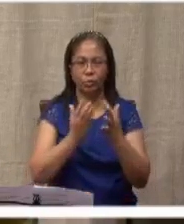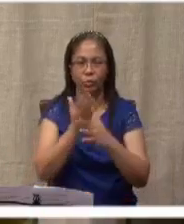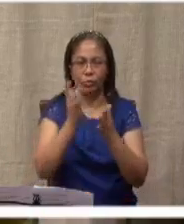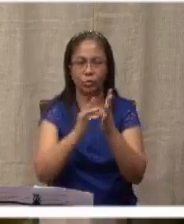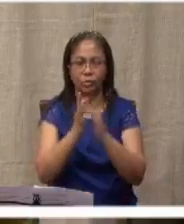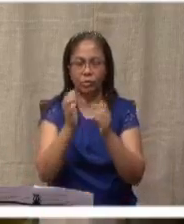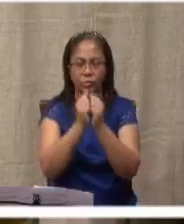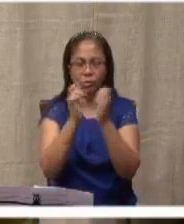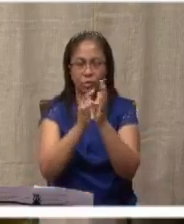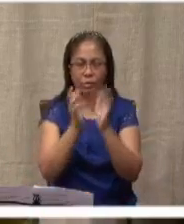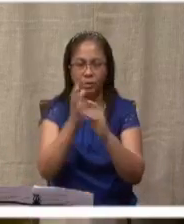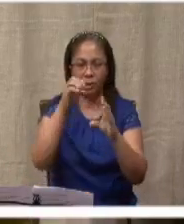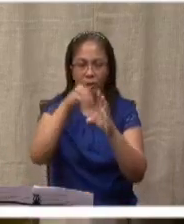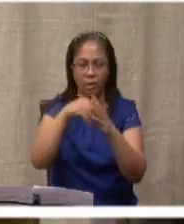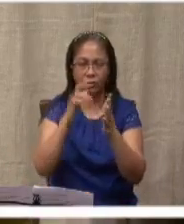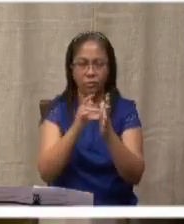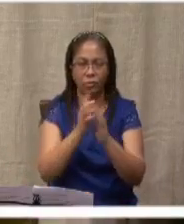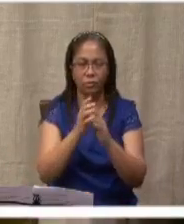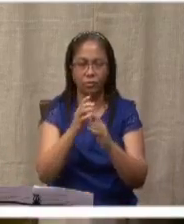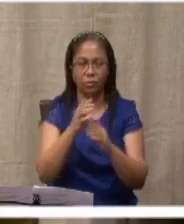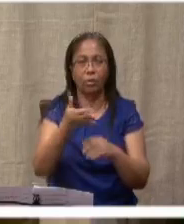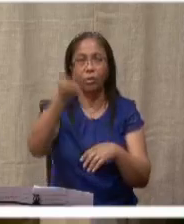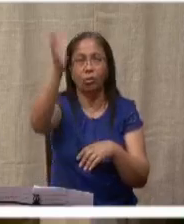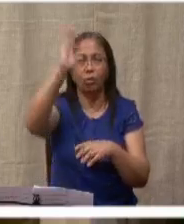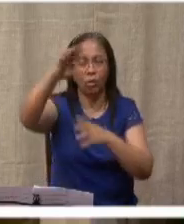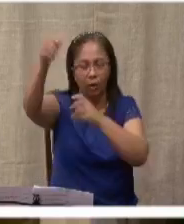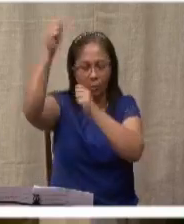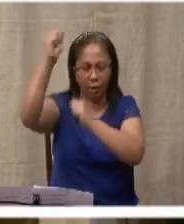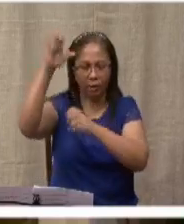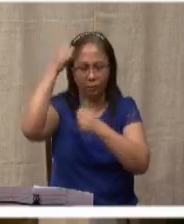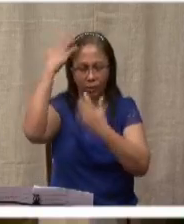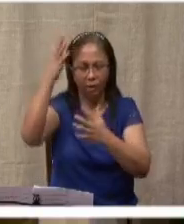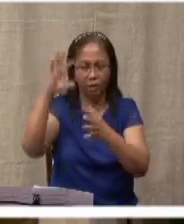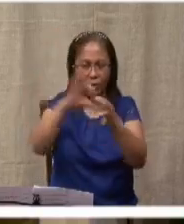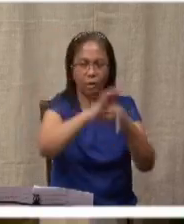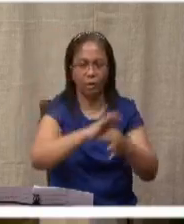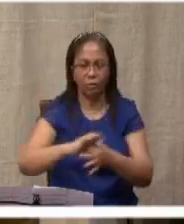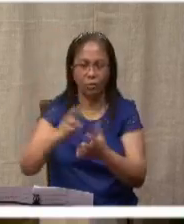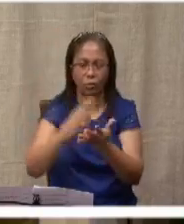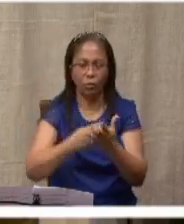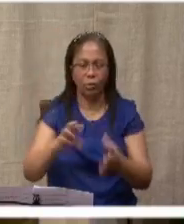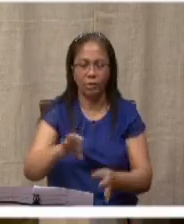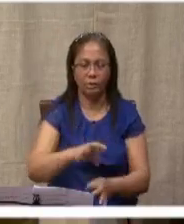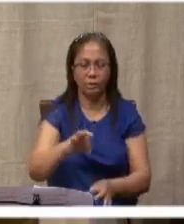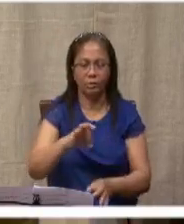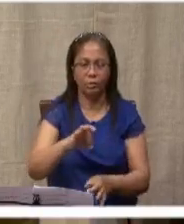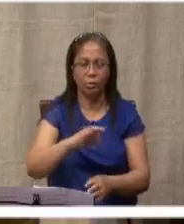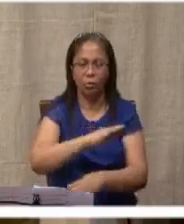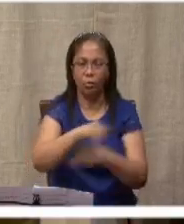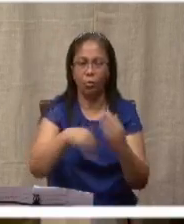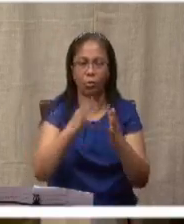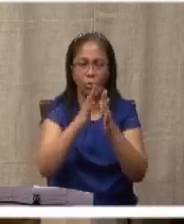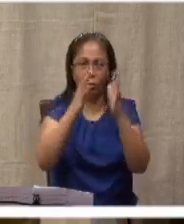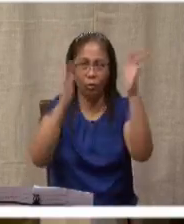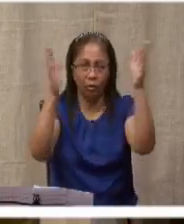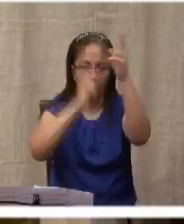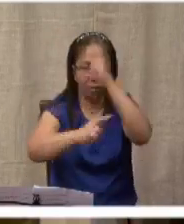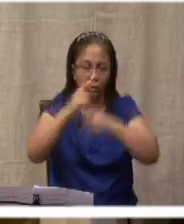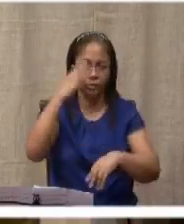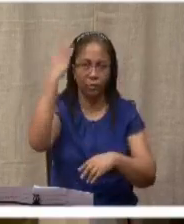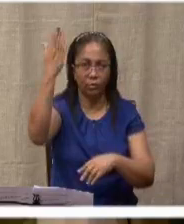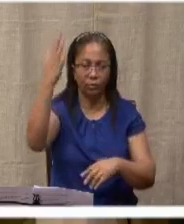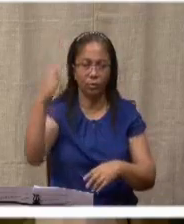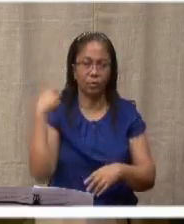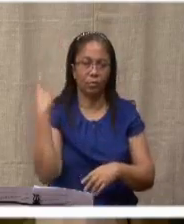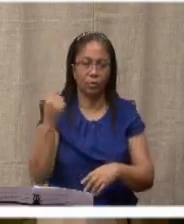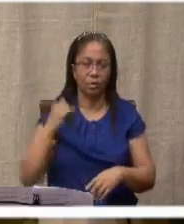him and with him and in him o god almighty father the unity of the holy spirit all glory and honor is